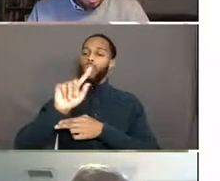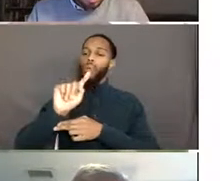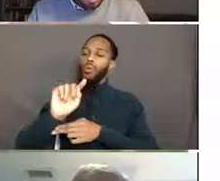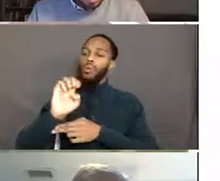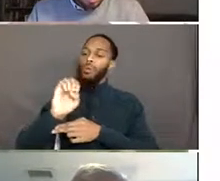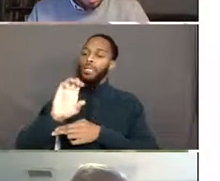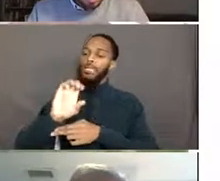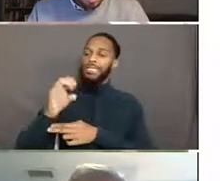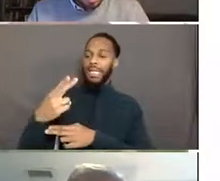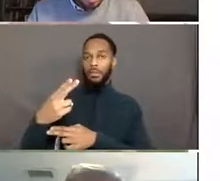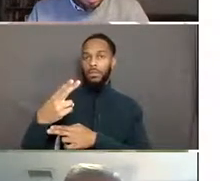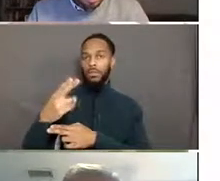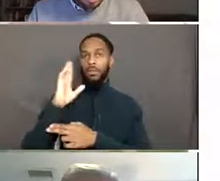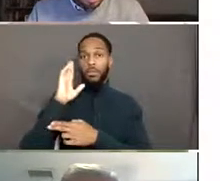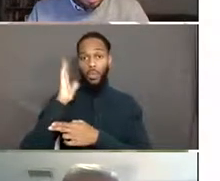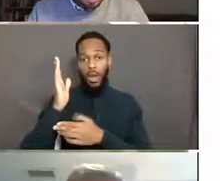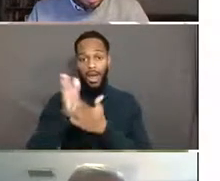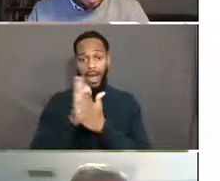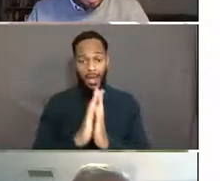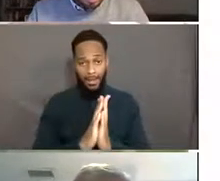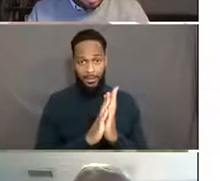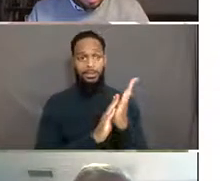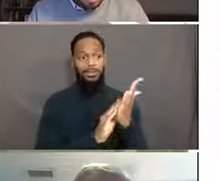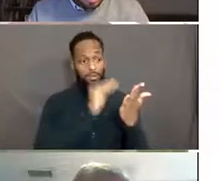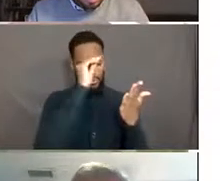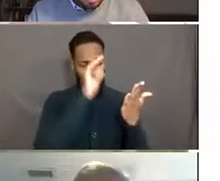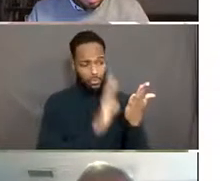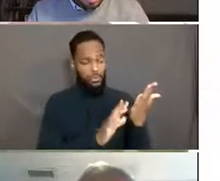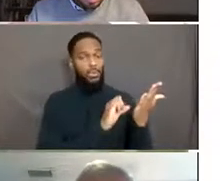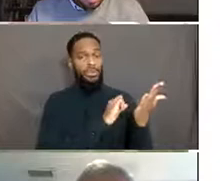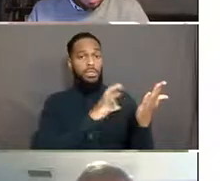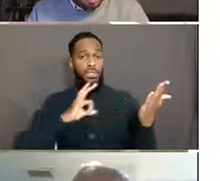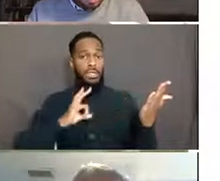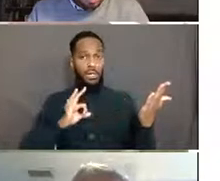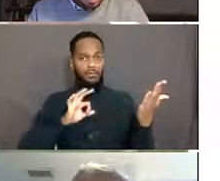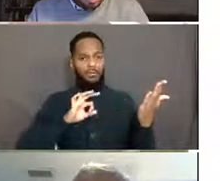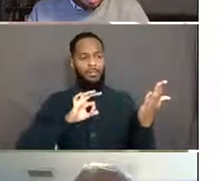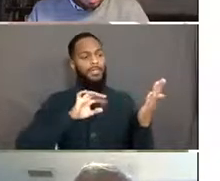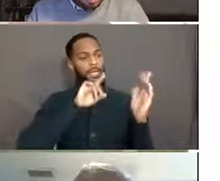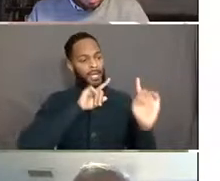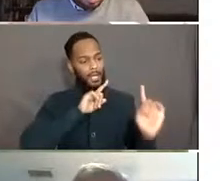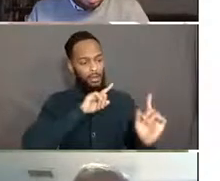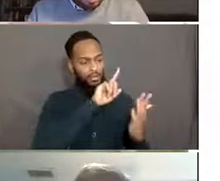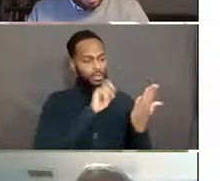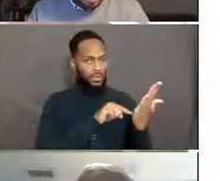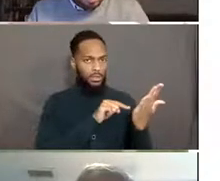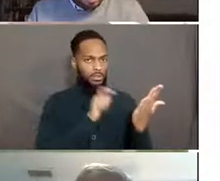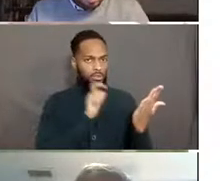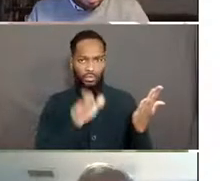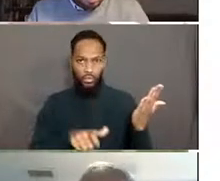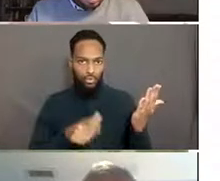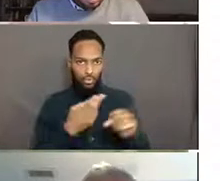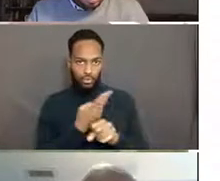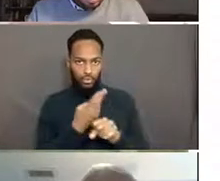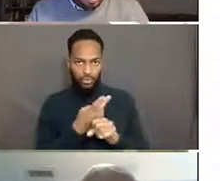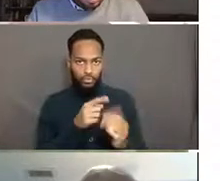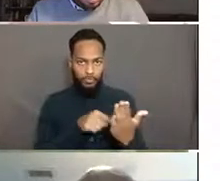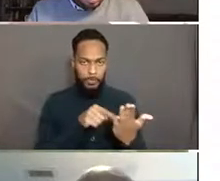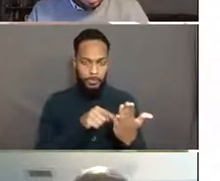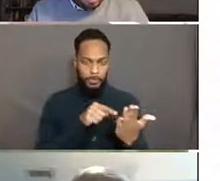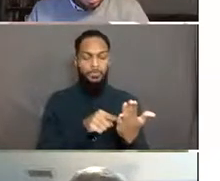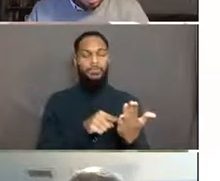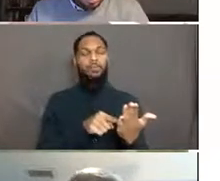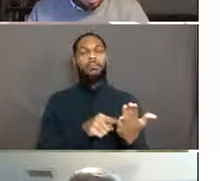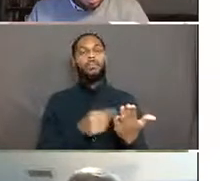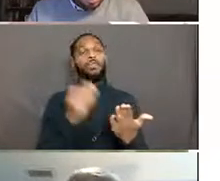students or staff to answer the health check questions. So it doesn't involve a device. So just know, kindergarten